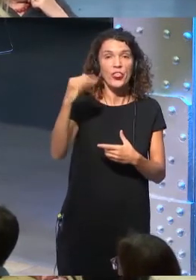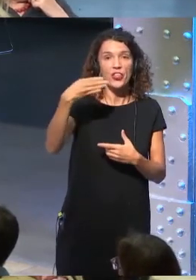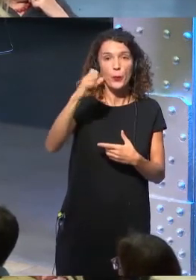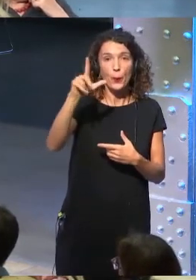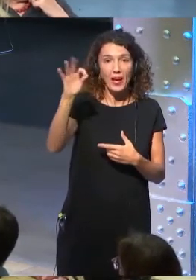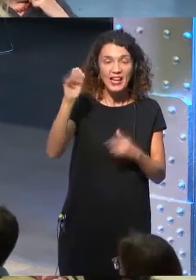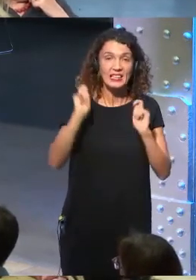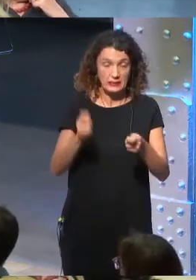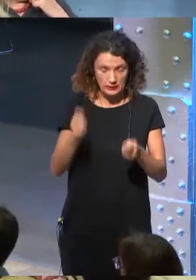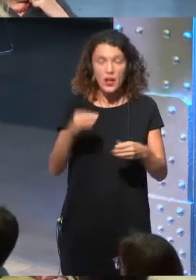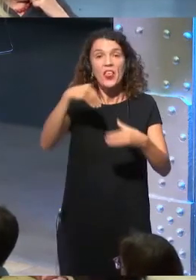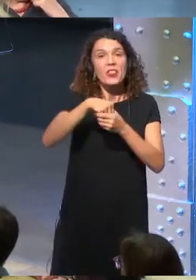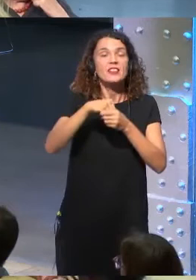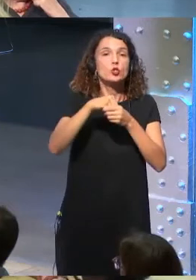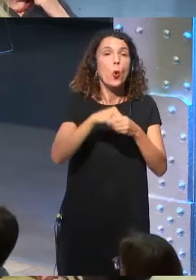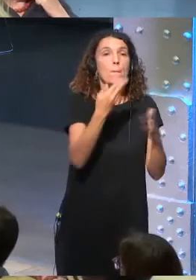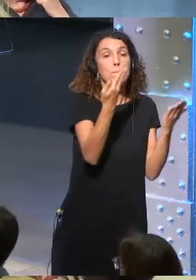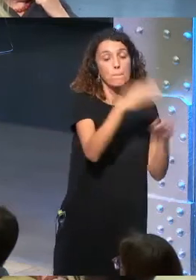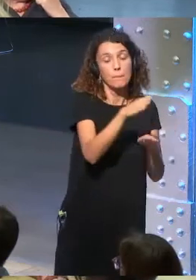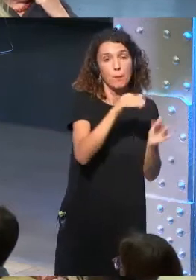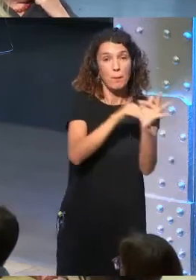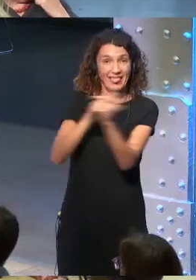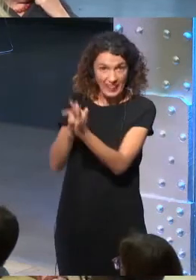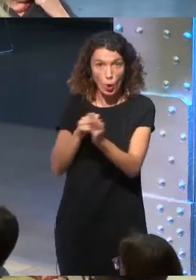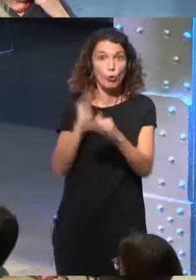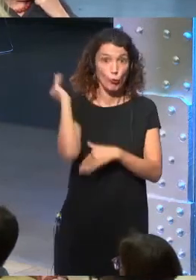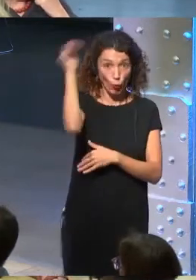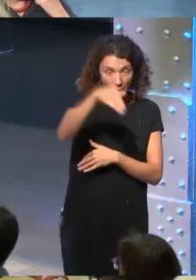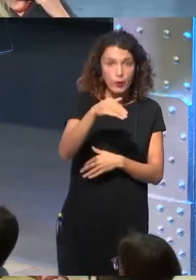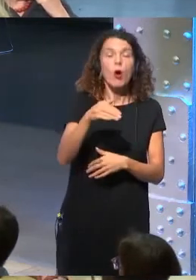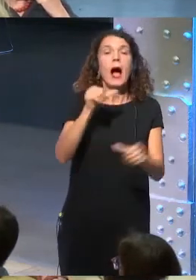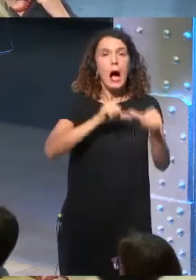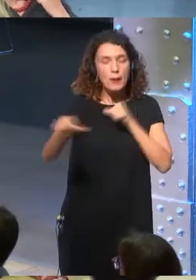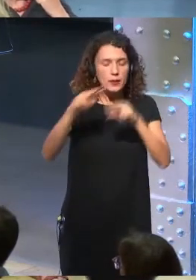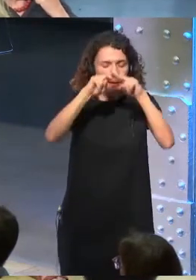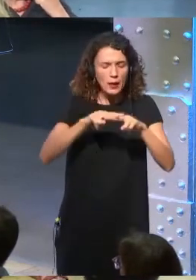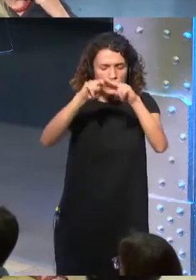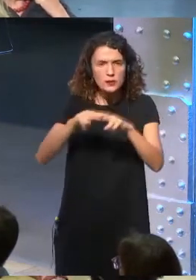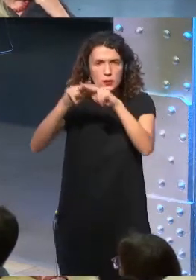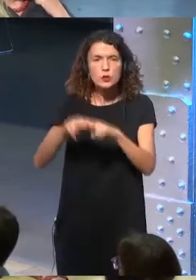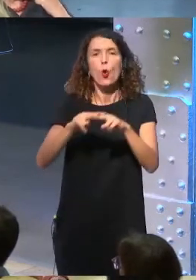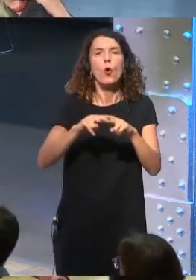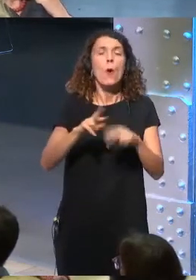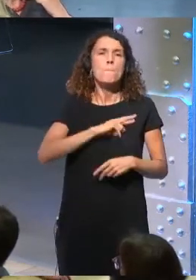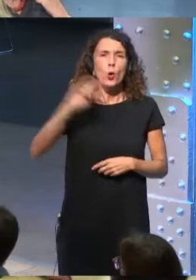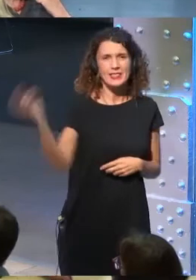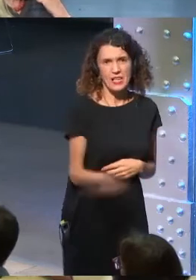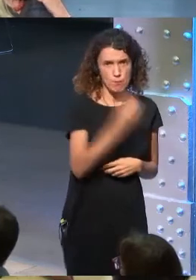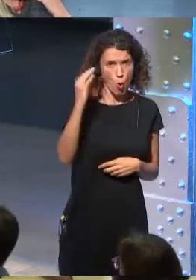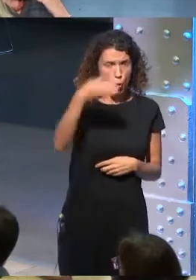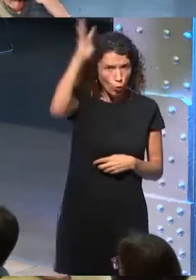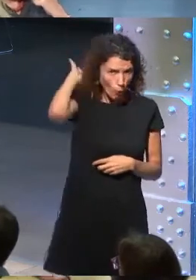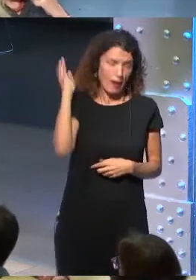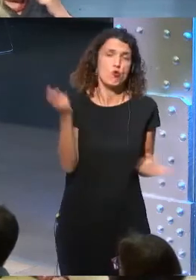alien goddess Cybele in the Roman pantheon are the starting point to review how we tackle